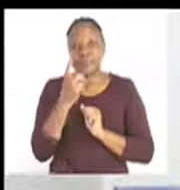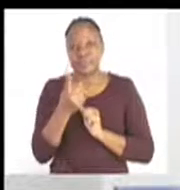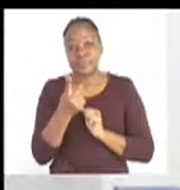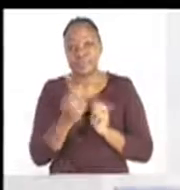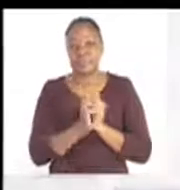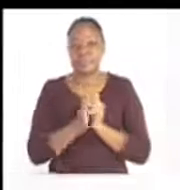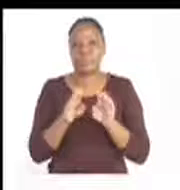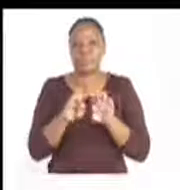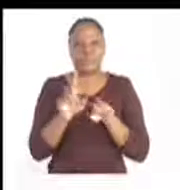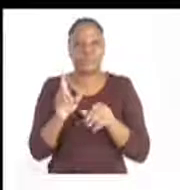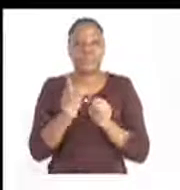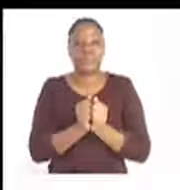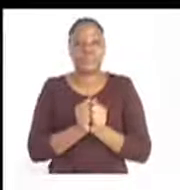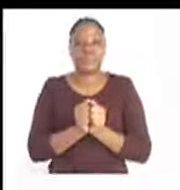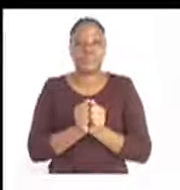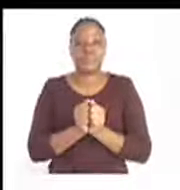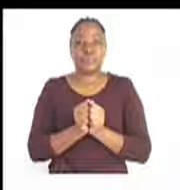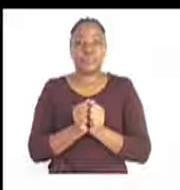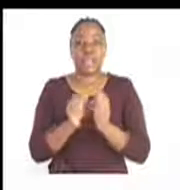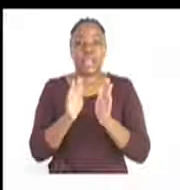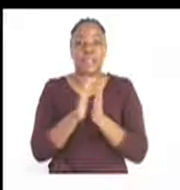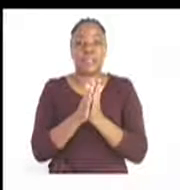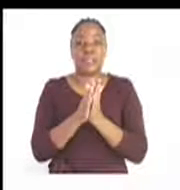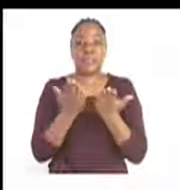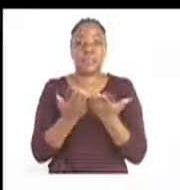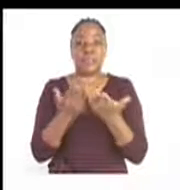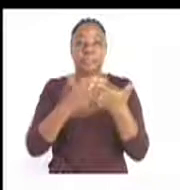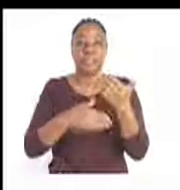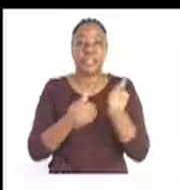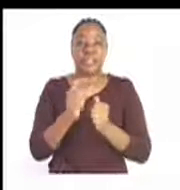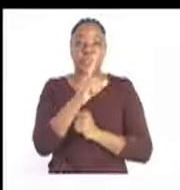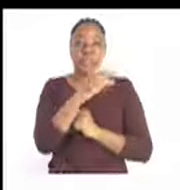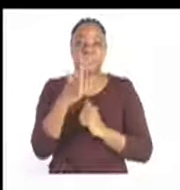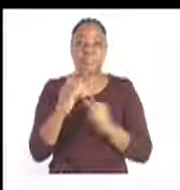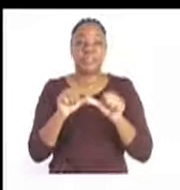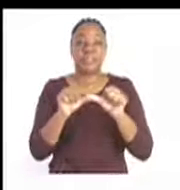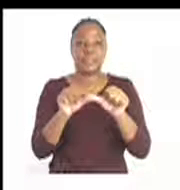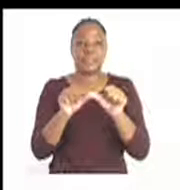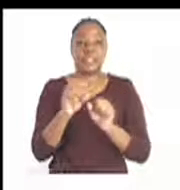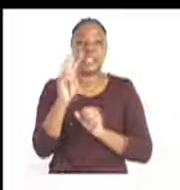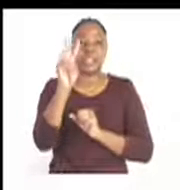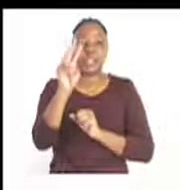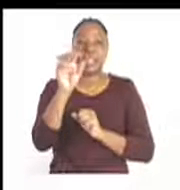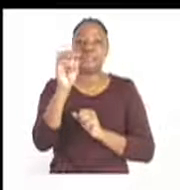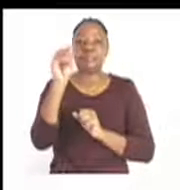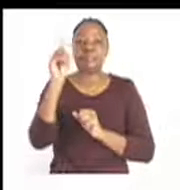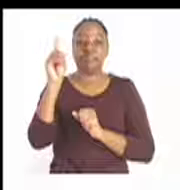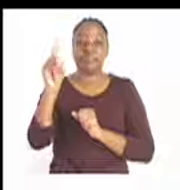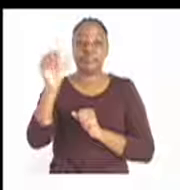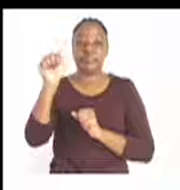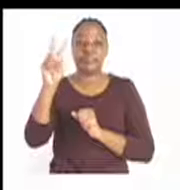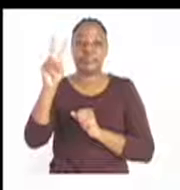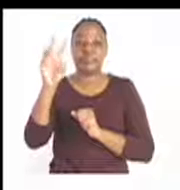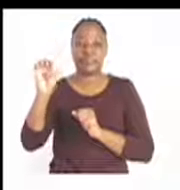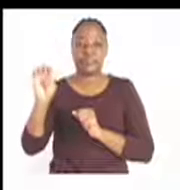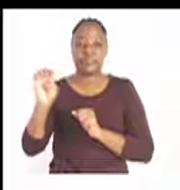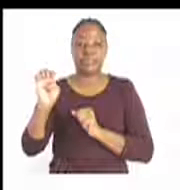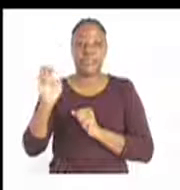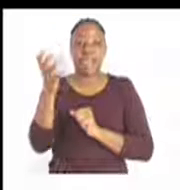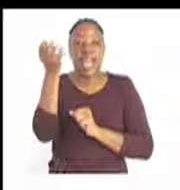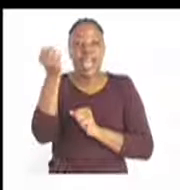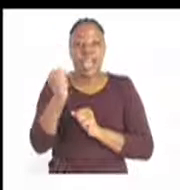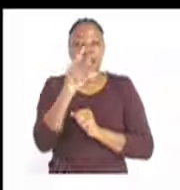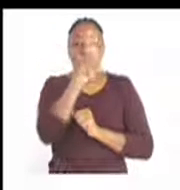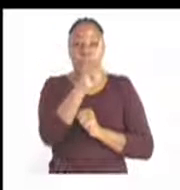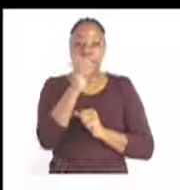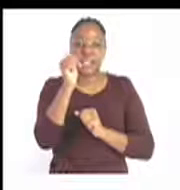doing. The first problem says, David has 1 liter and 2 liter bottles. He